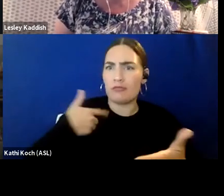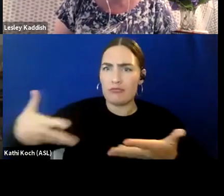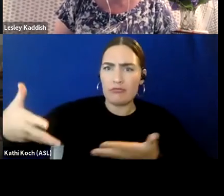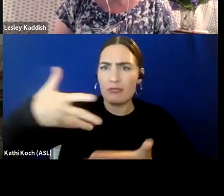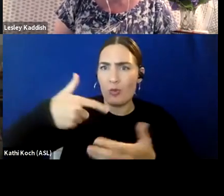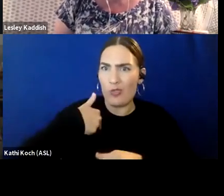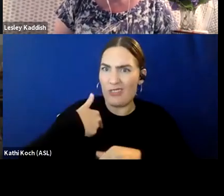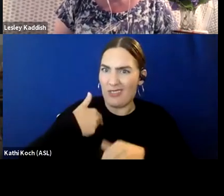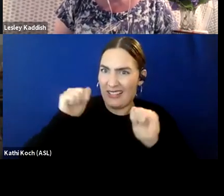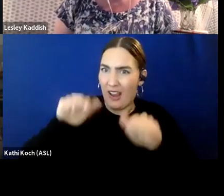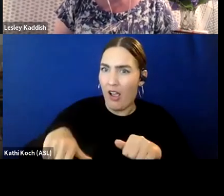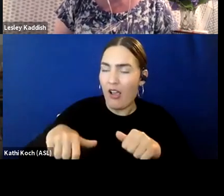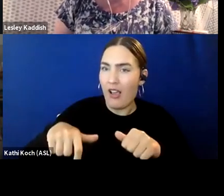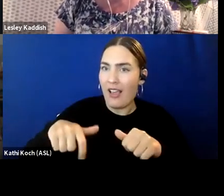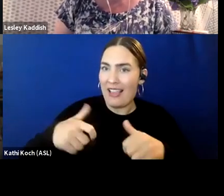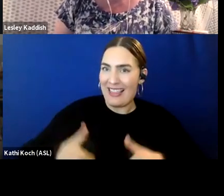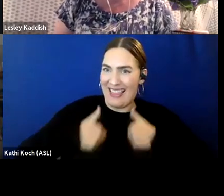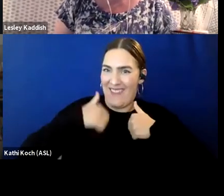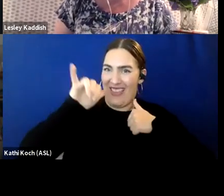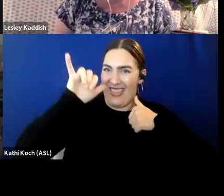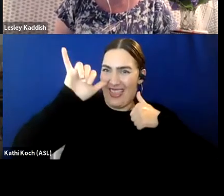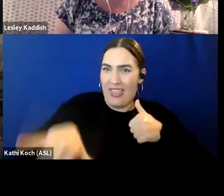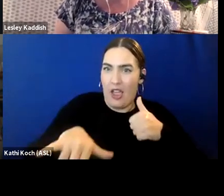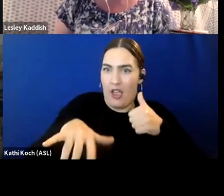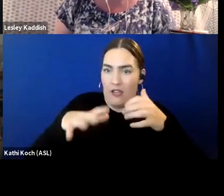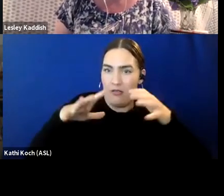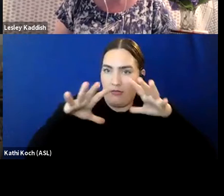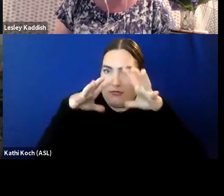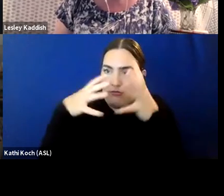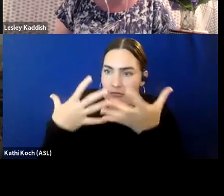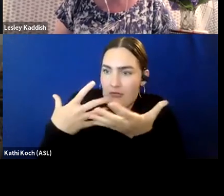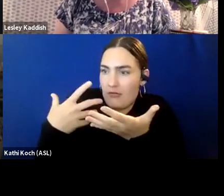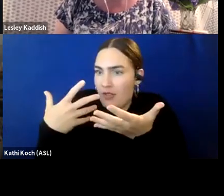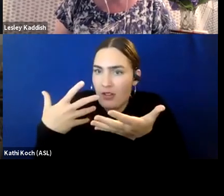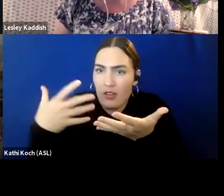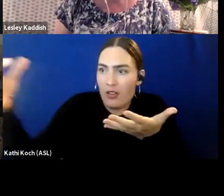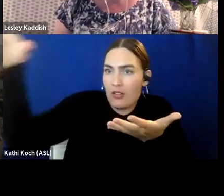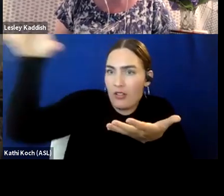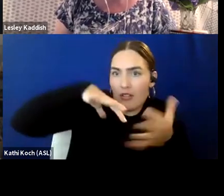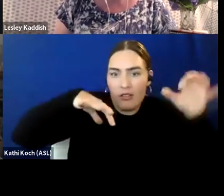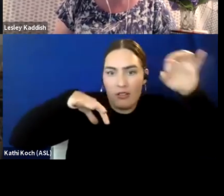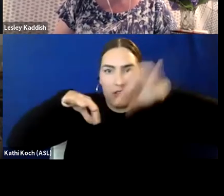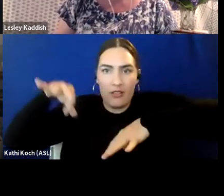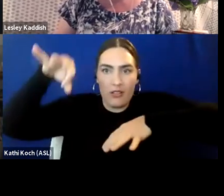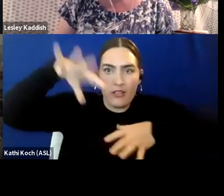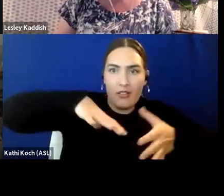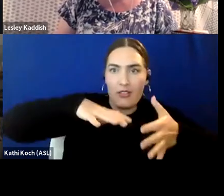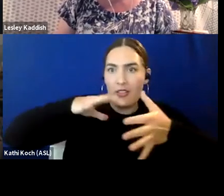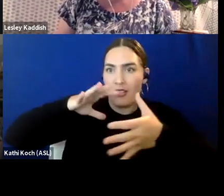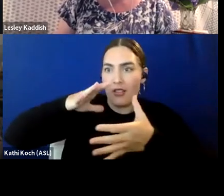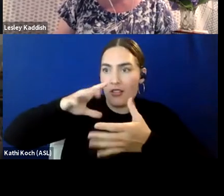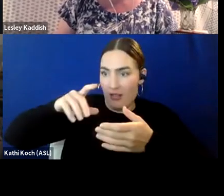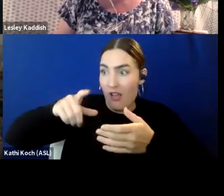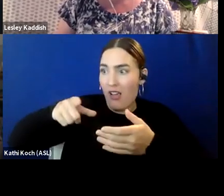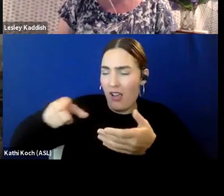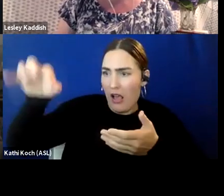the dialogue with the person in the creating process and really bring something into shape and sculpt